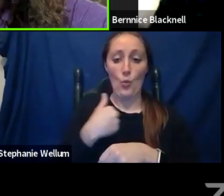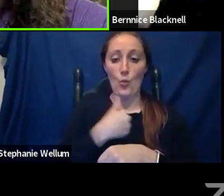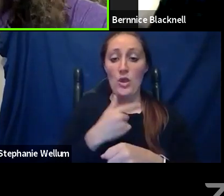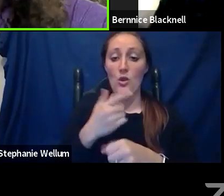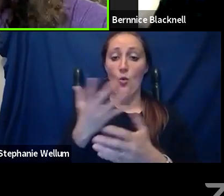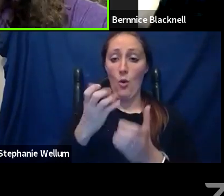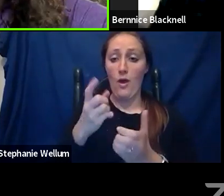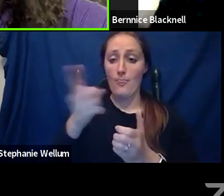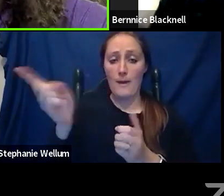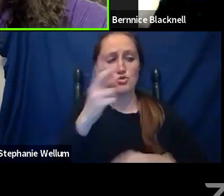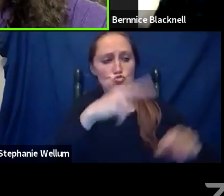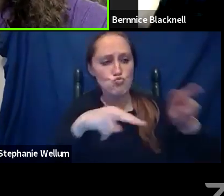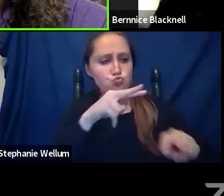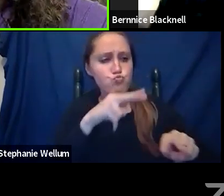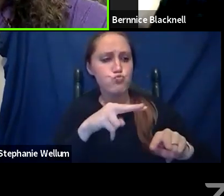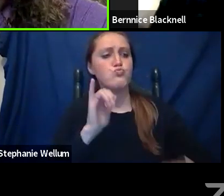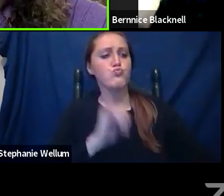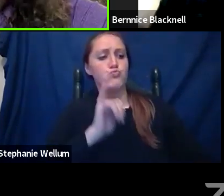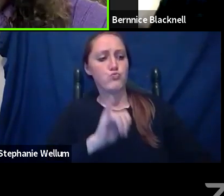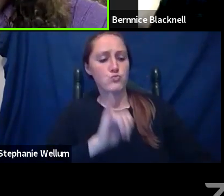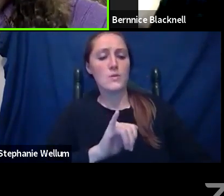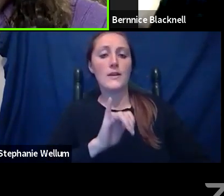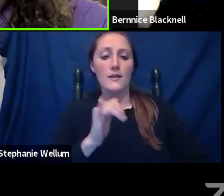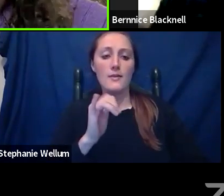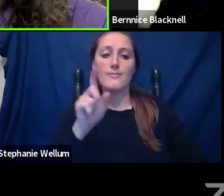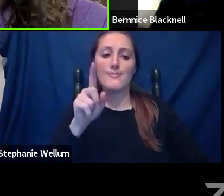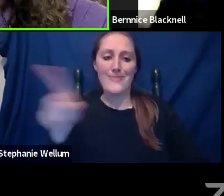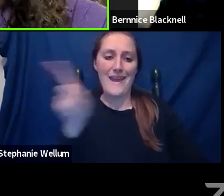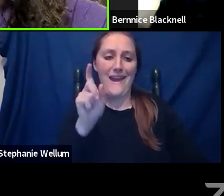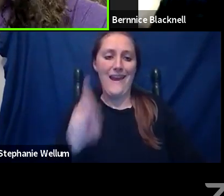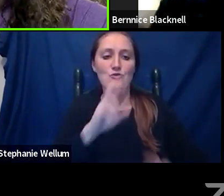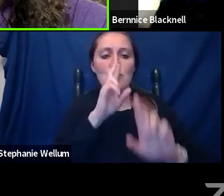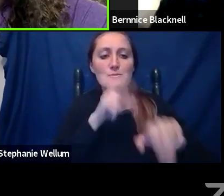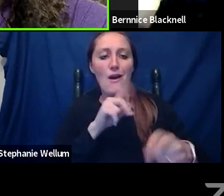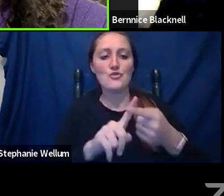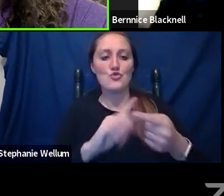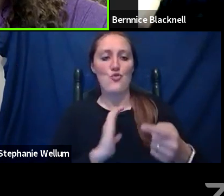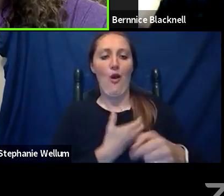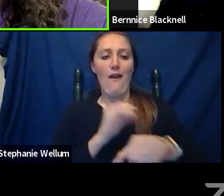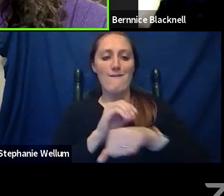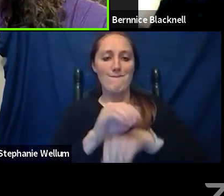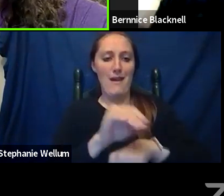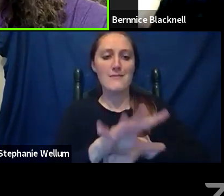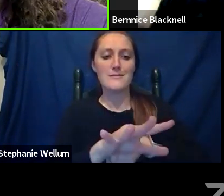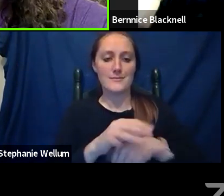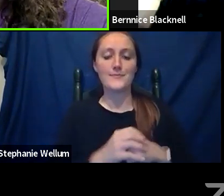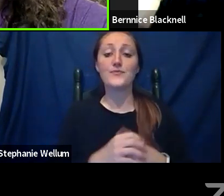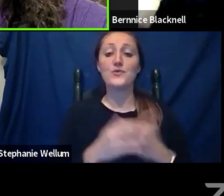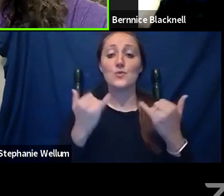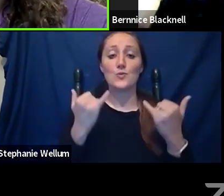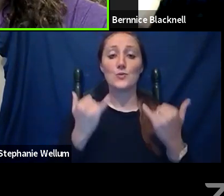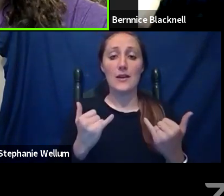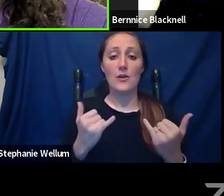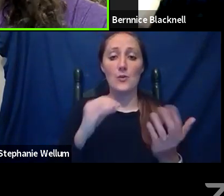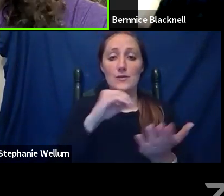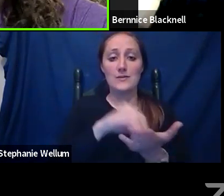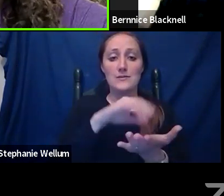council has to respond to the advice that we're giving. And, right now the